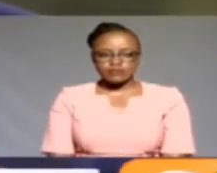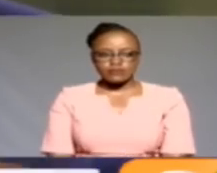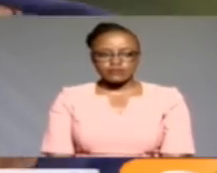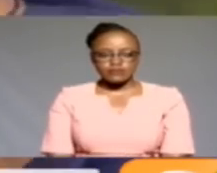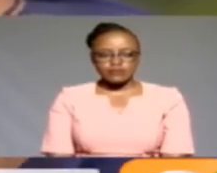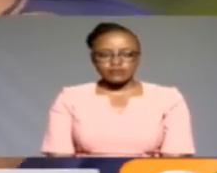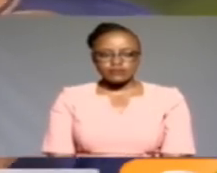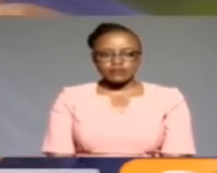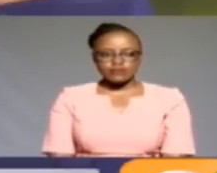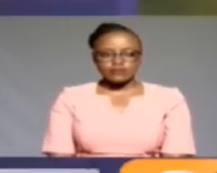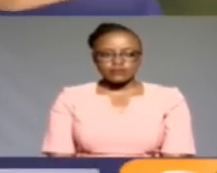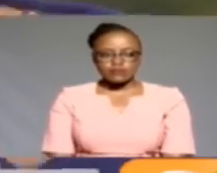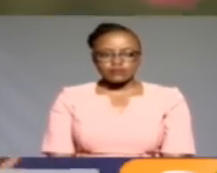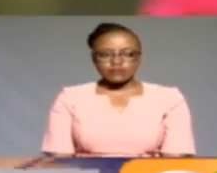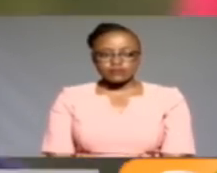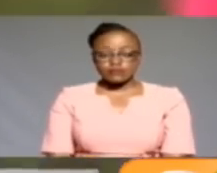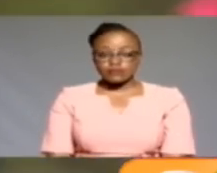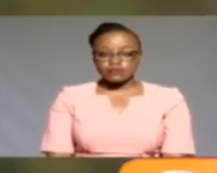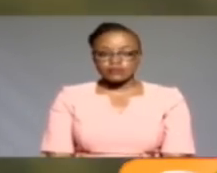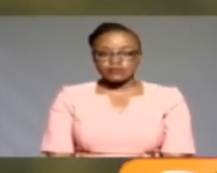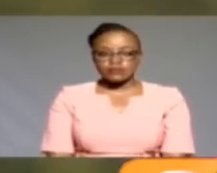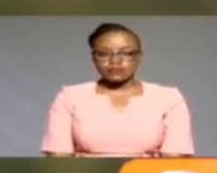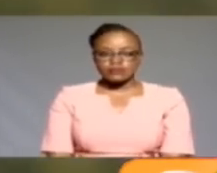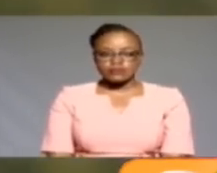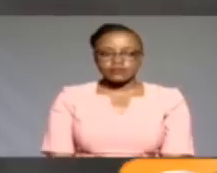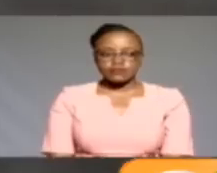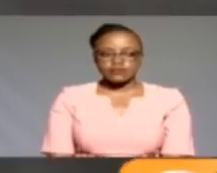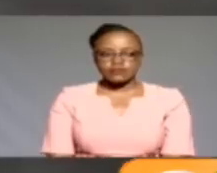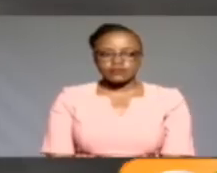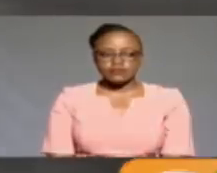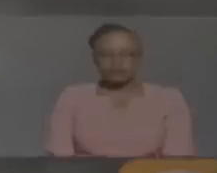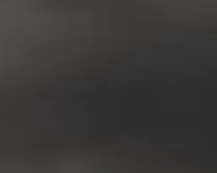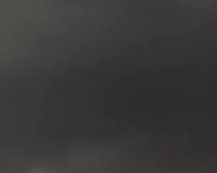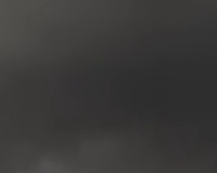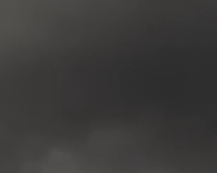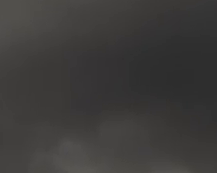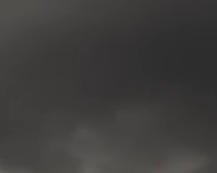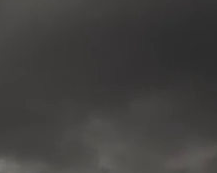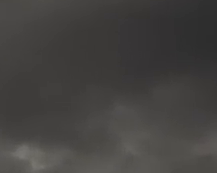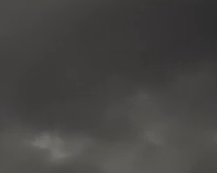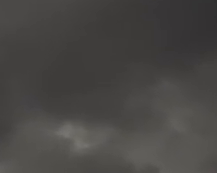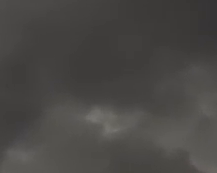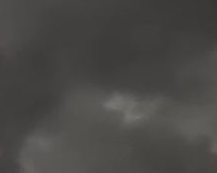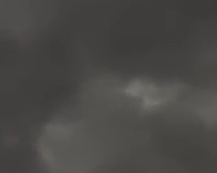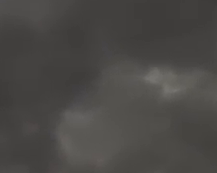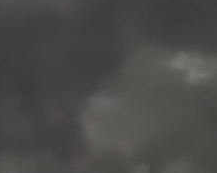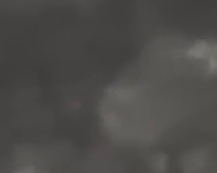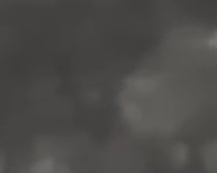Alpha Slagat, Citizen TV, Kitui County.